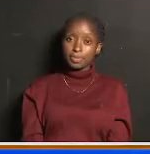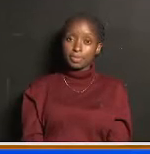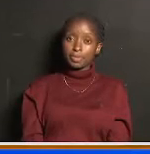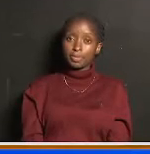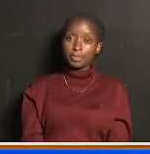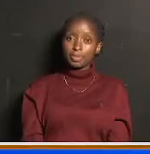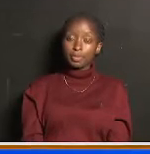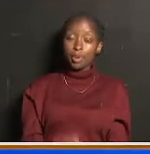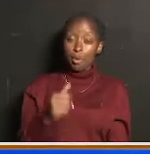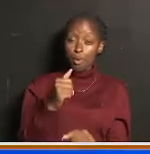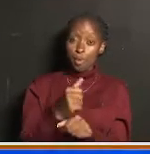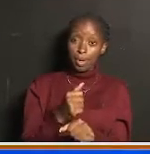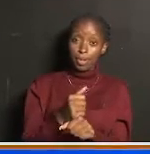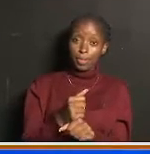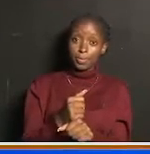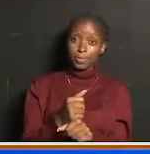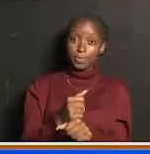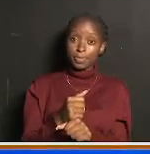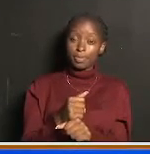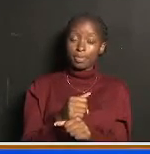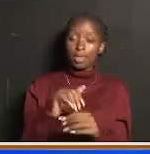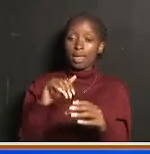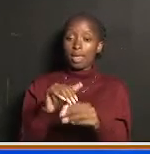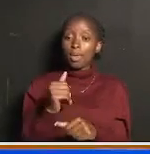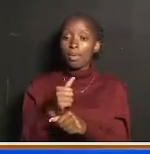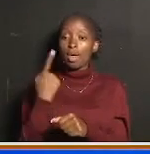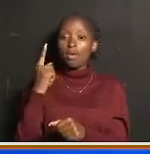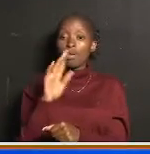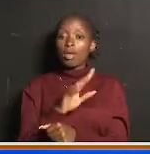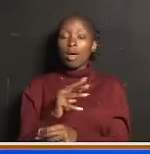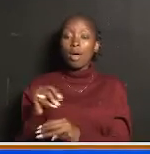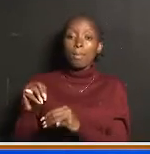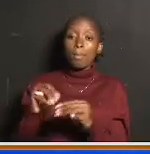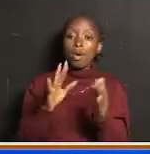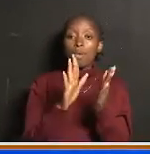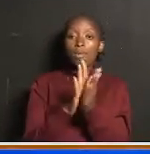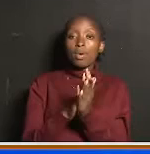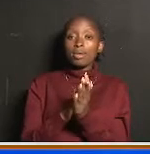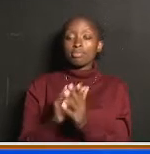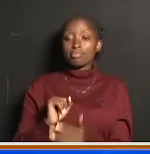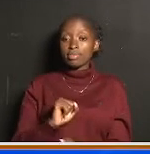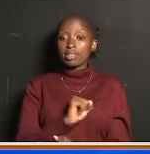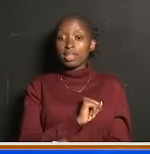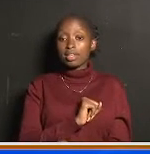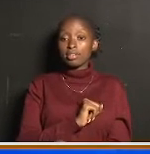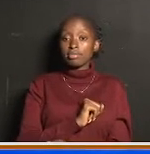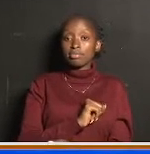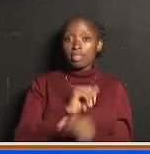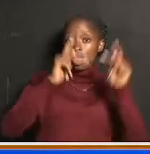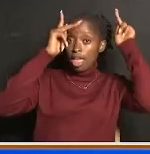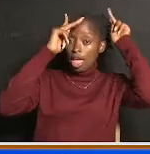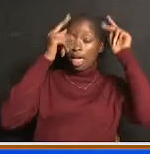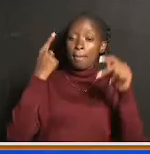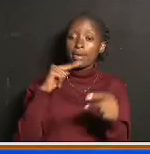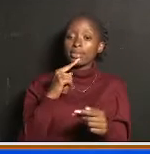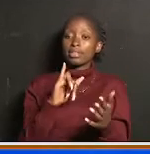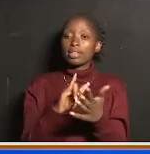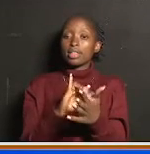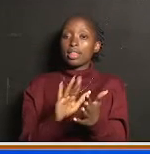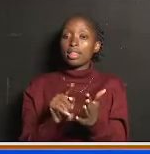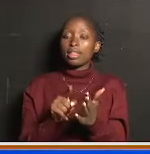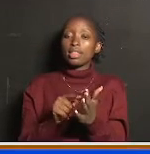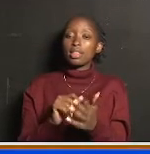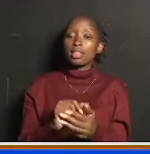assignment. In a motion moved by Majority Whip and Kakamega Senator Boni Khalwale, the Senate has mandated the 11-member